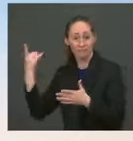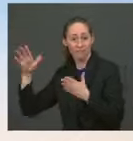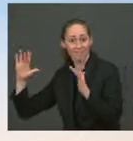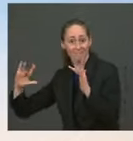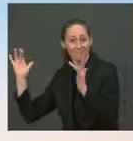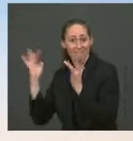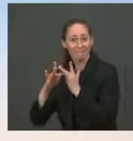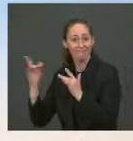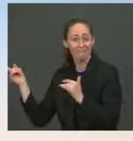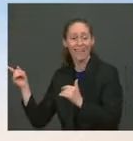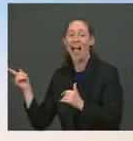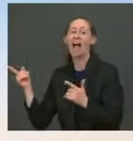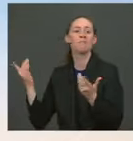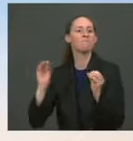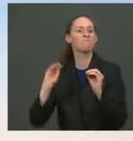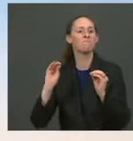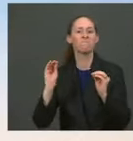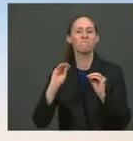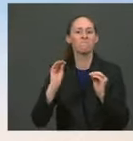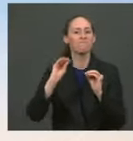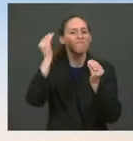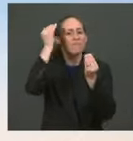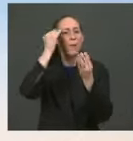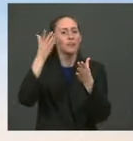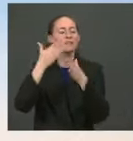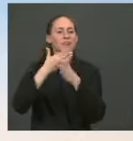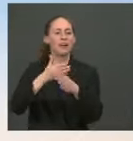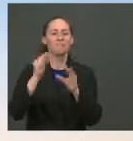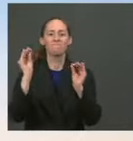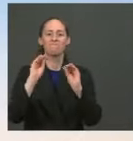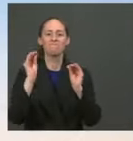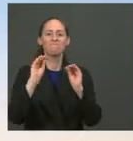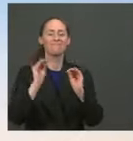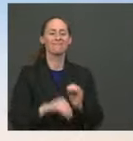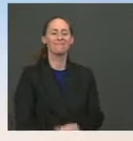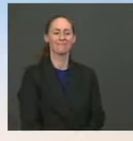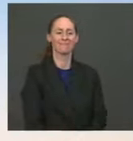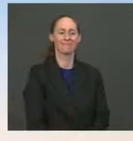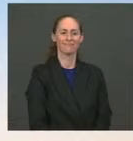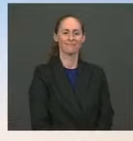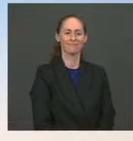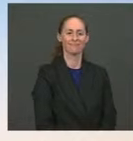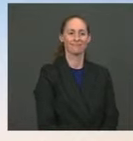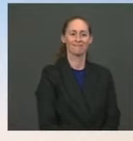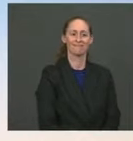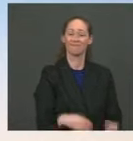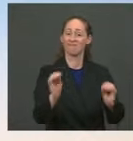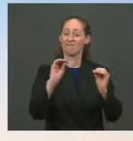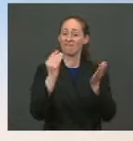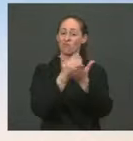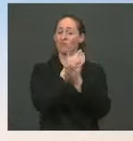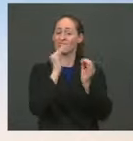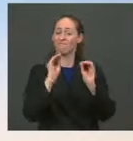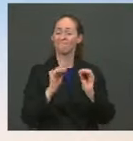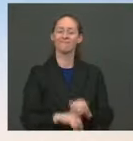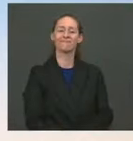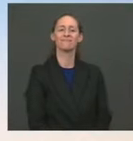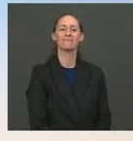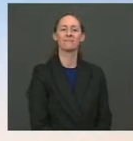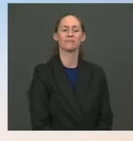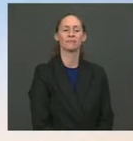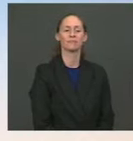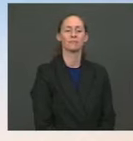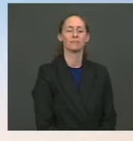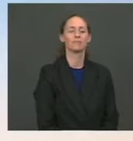I don't have anything more to read out from what I said at the podium last week. I don't have anything more. And also, obviously, when a president goes